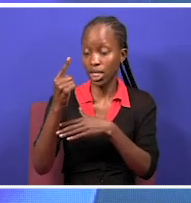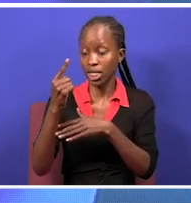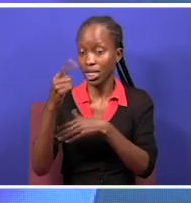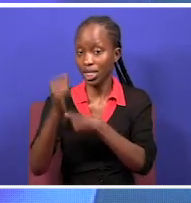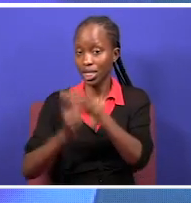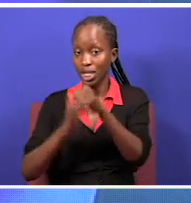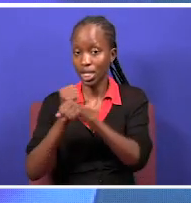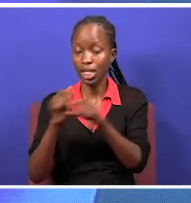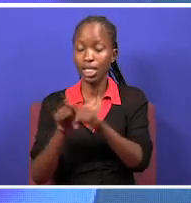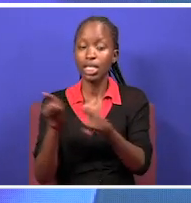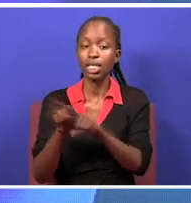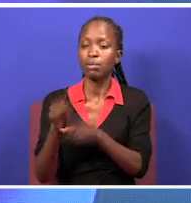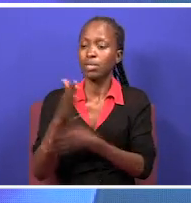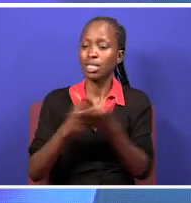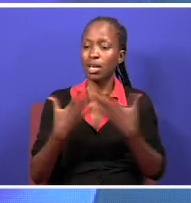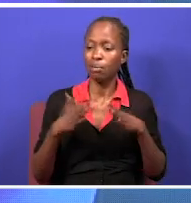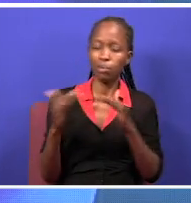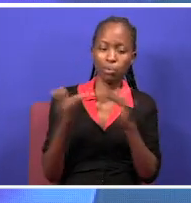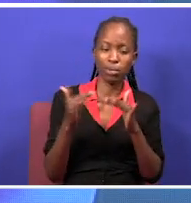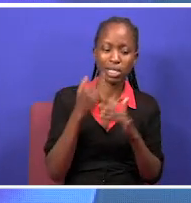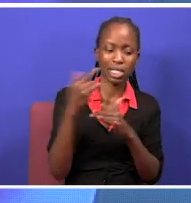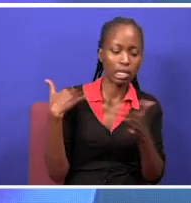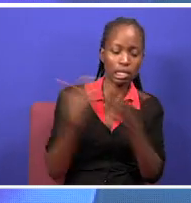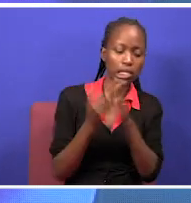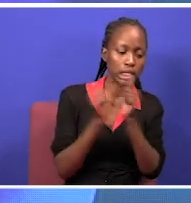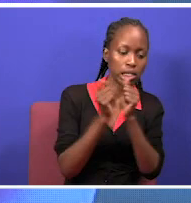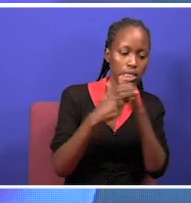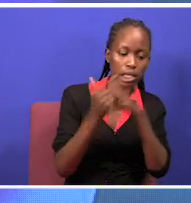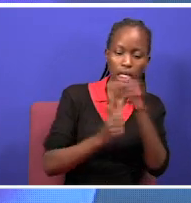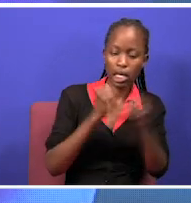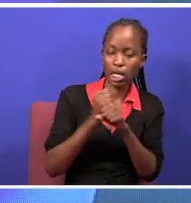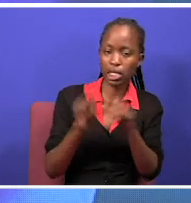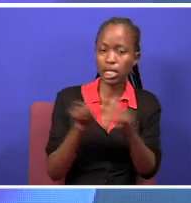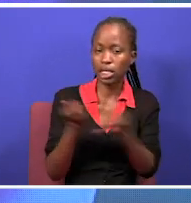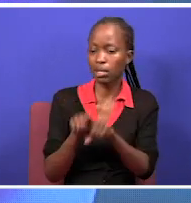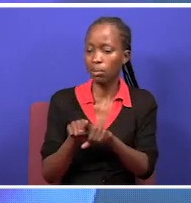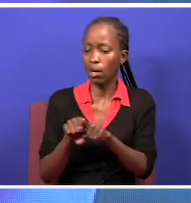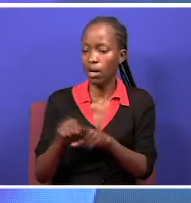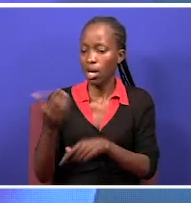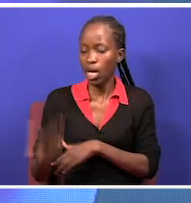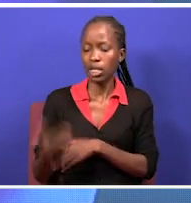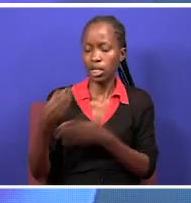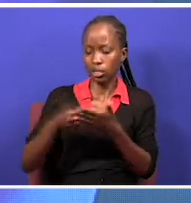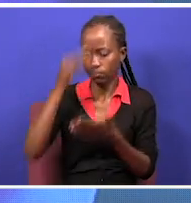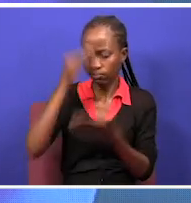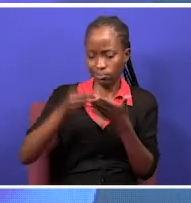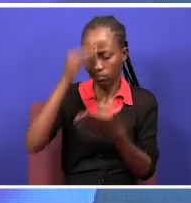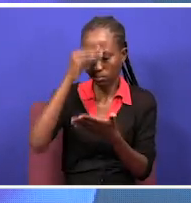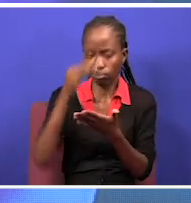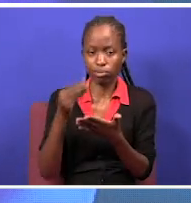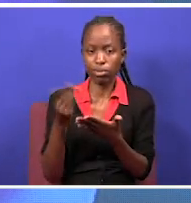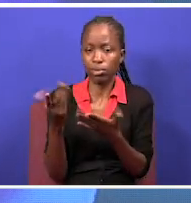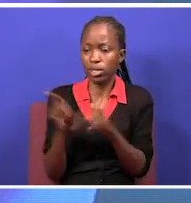And there are some who will argue, even up to age 16, they are still picking up information. They are still picking up our